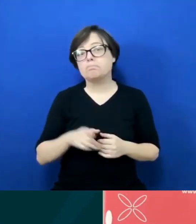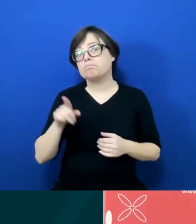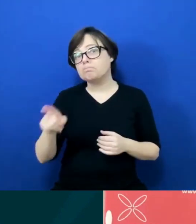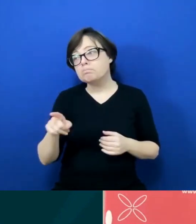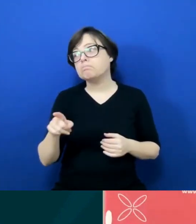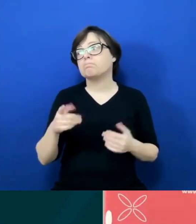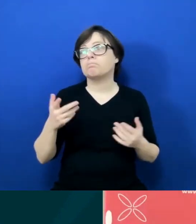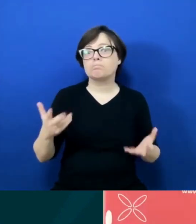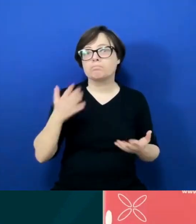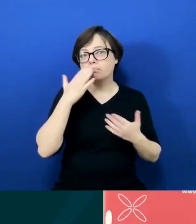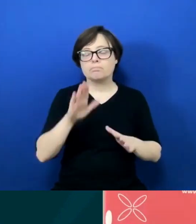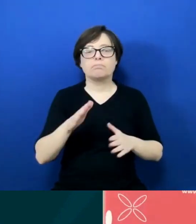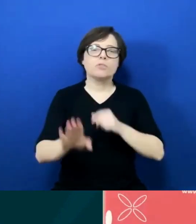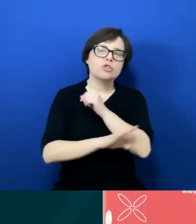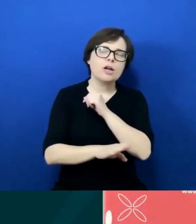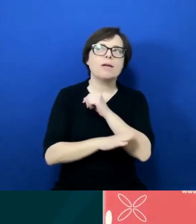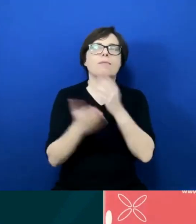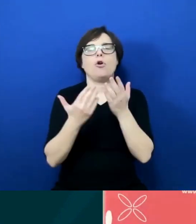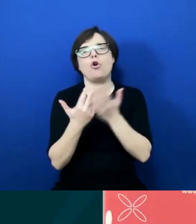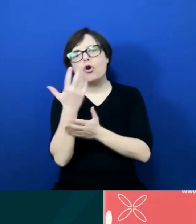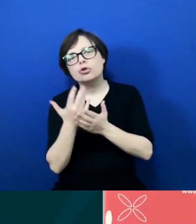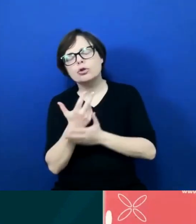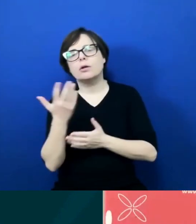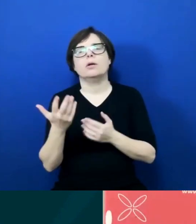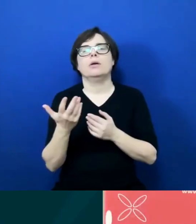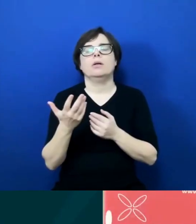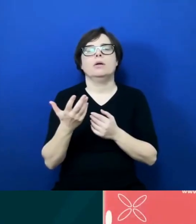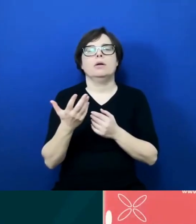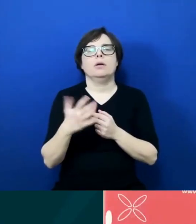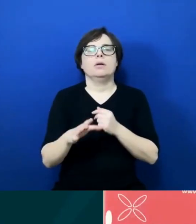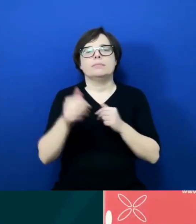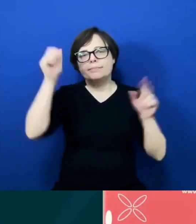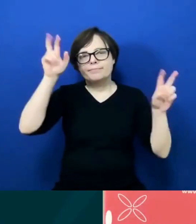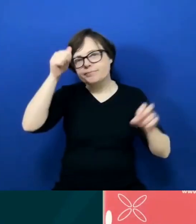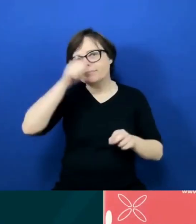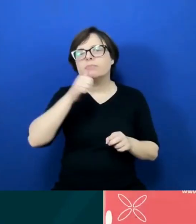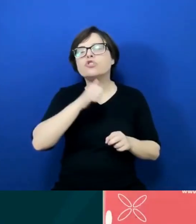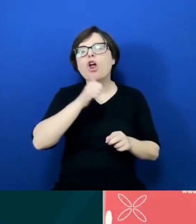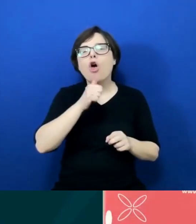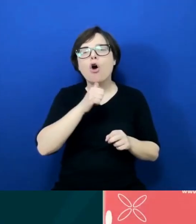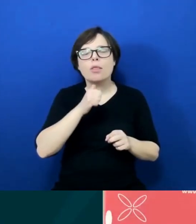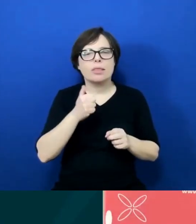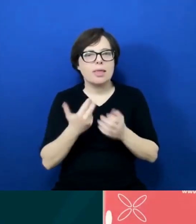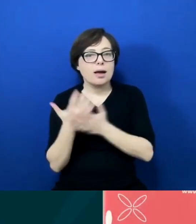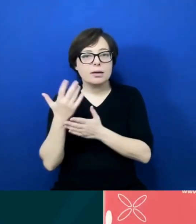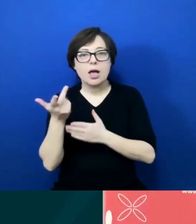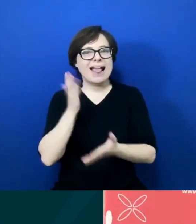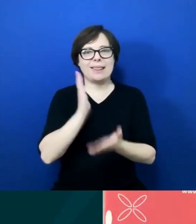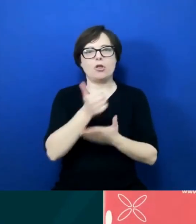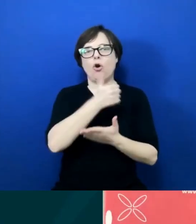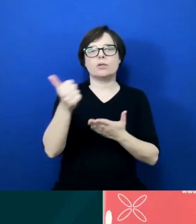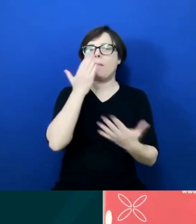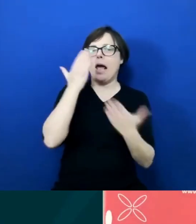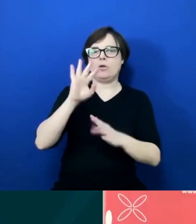examples. That is that trees, greenery, green infrastructure is